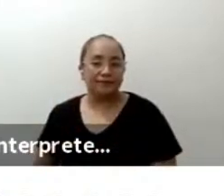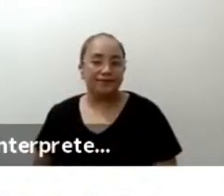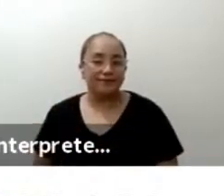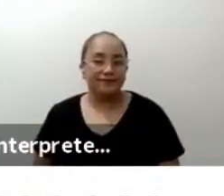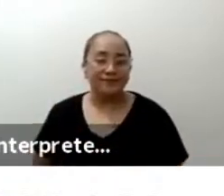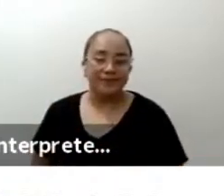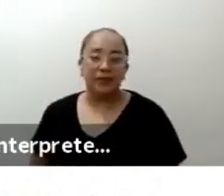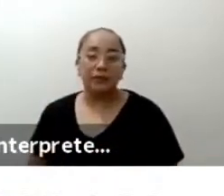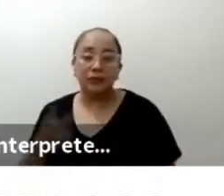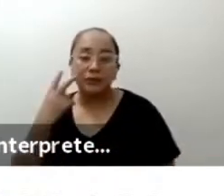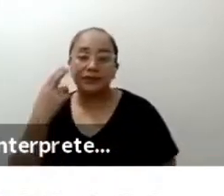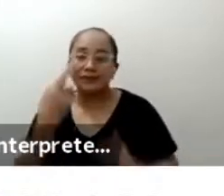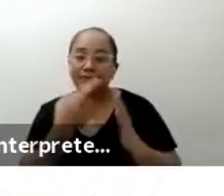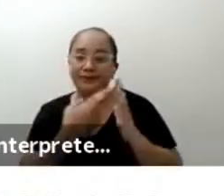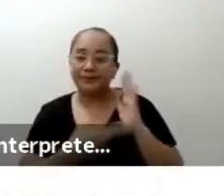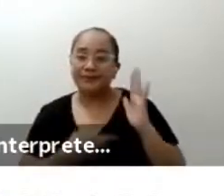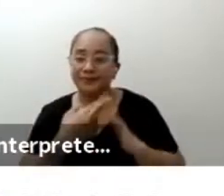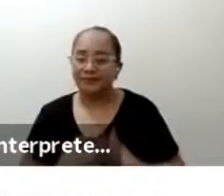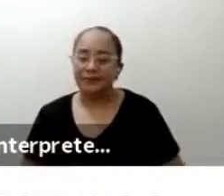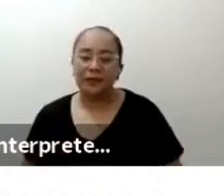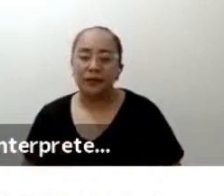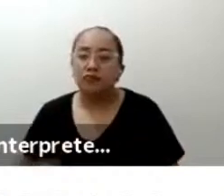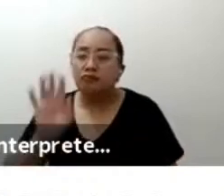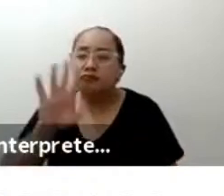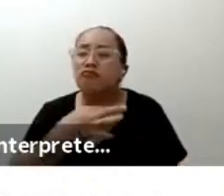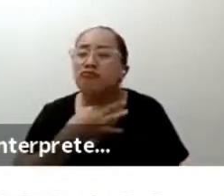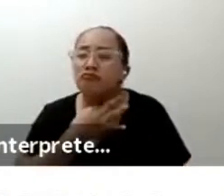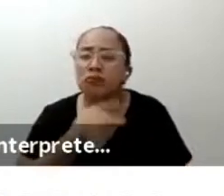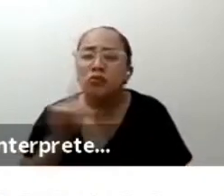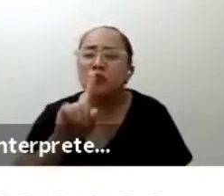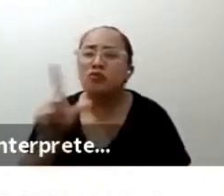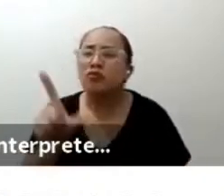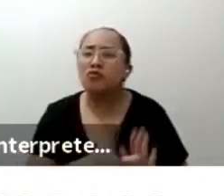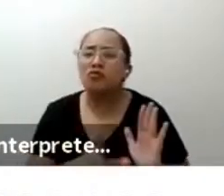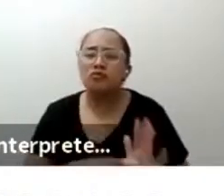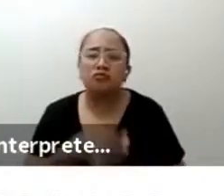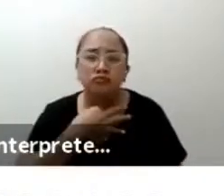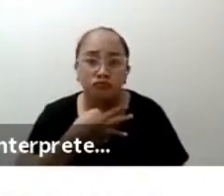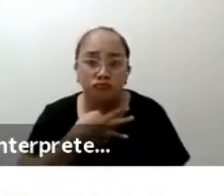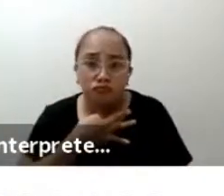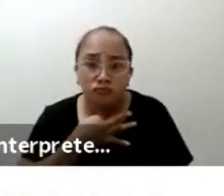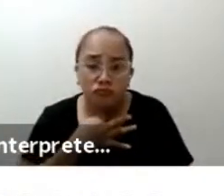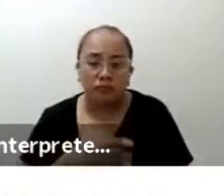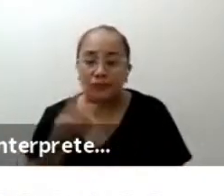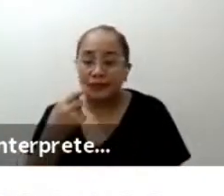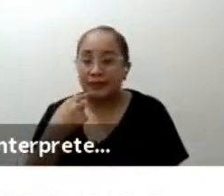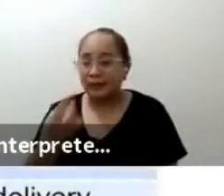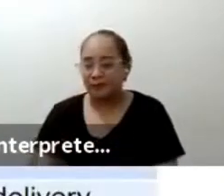Sa papel. Are you curious what these laws are? I'll tell you.